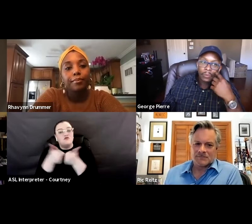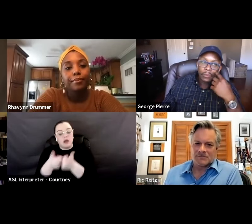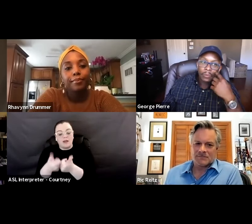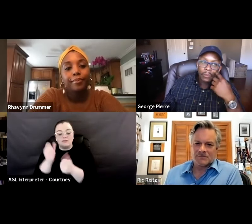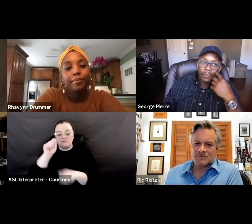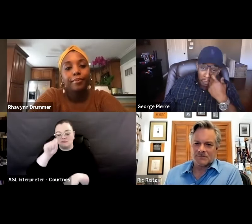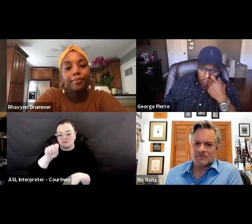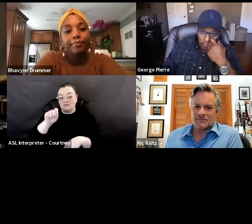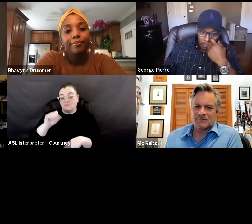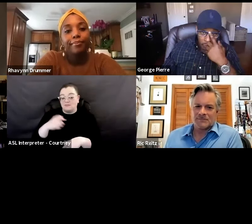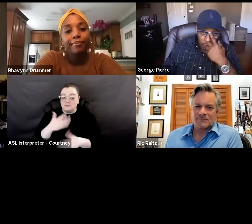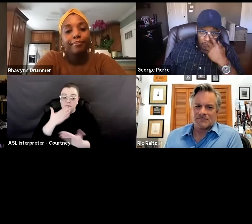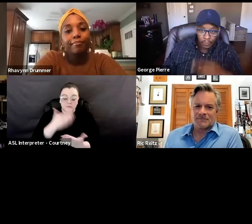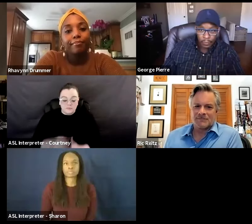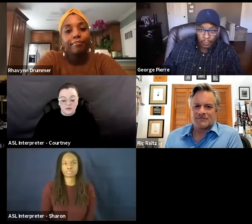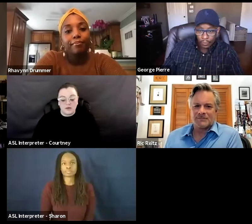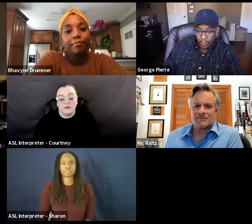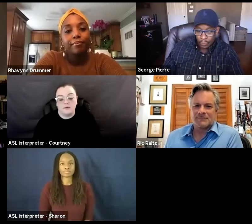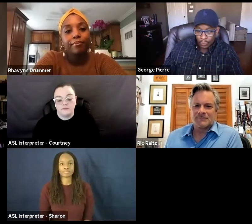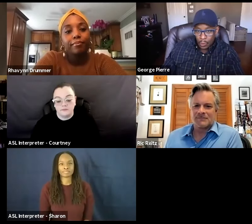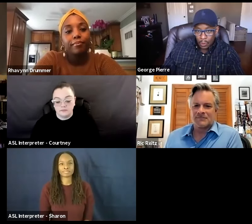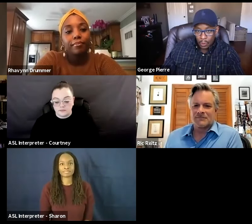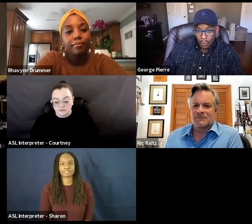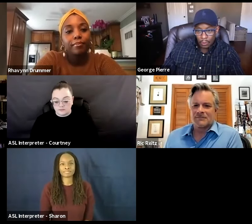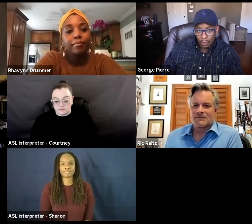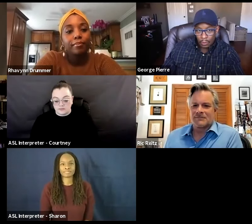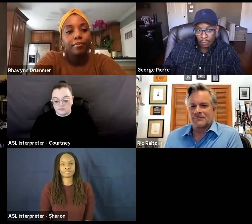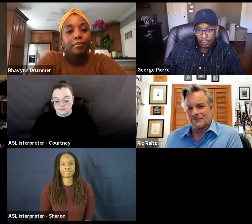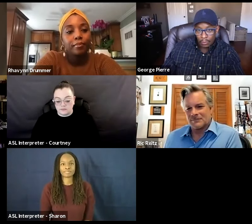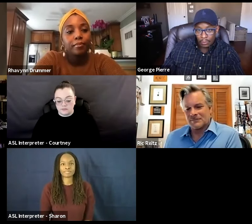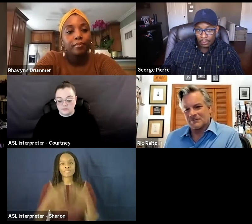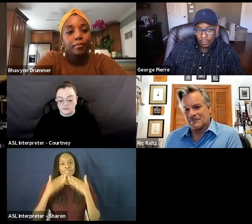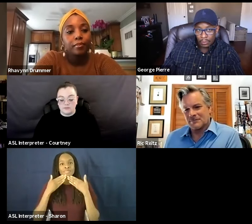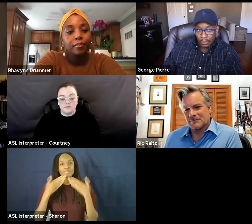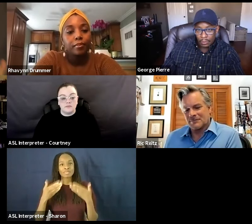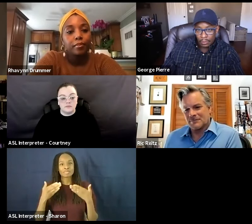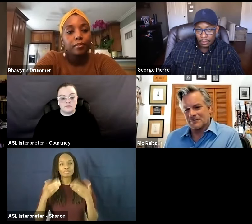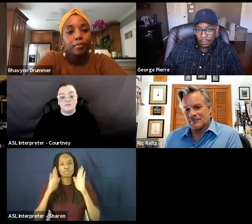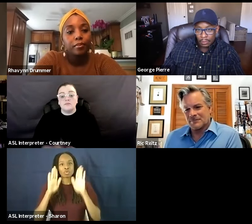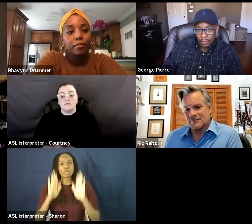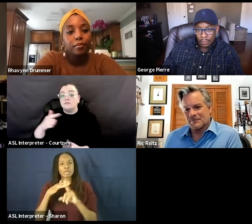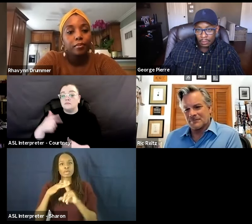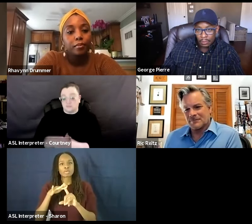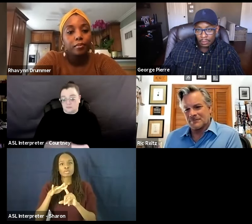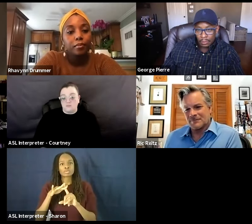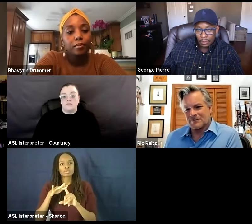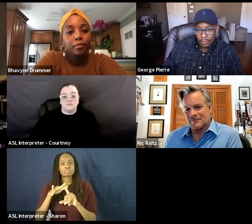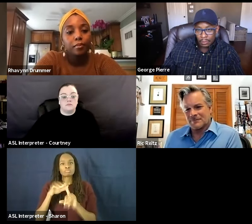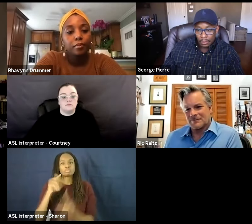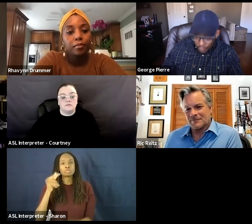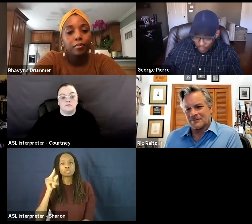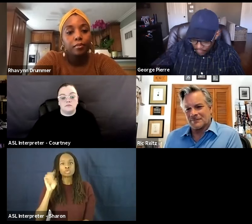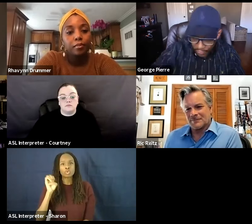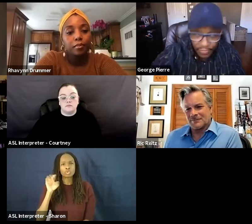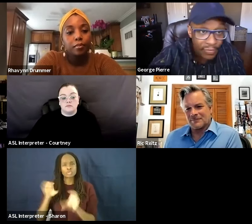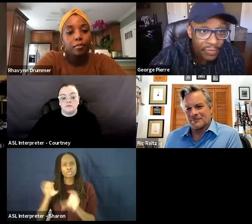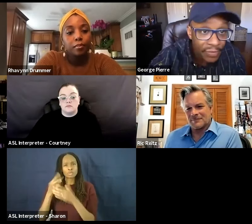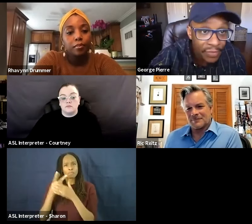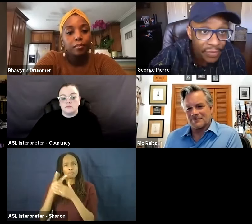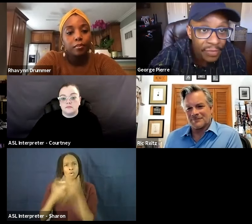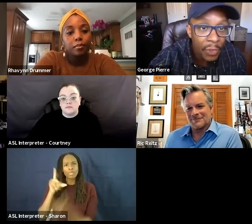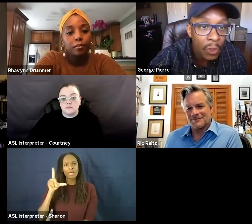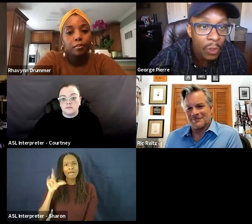Clayton. Thanks. Yeah. That's great context. George, you've used both, as long as I've known you, you've been doing both live and tape. Now